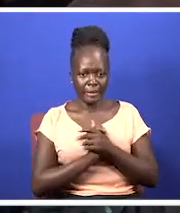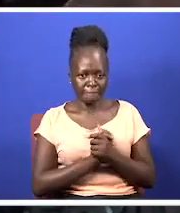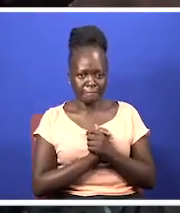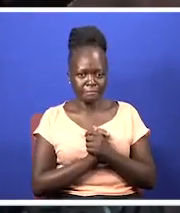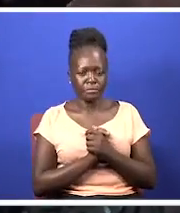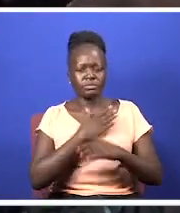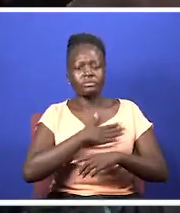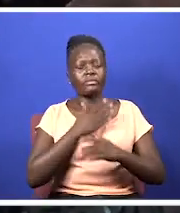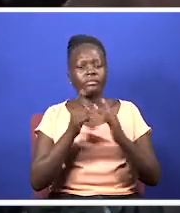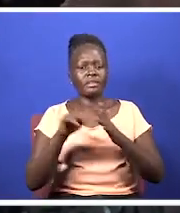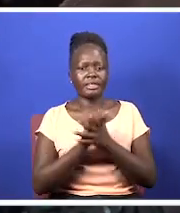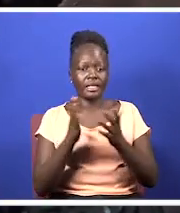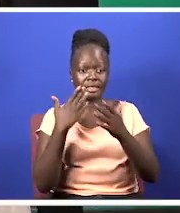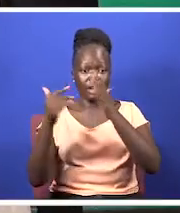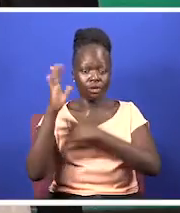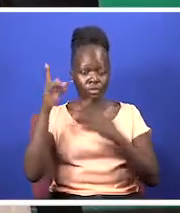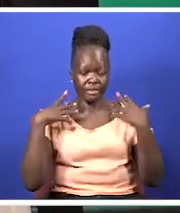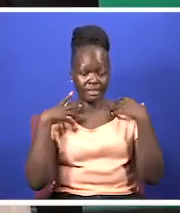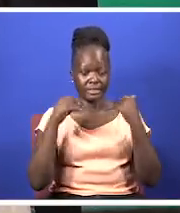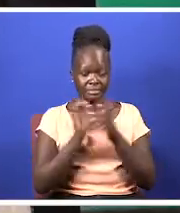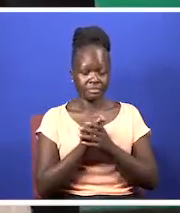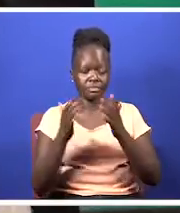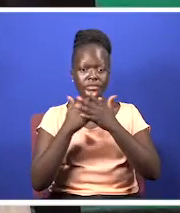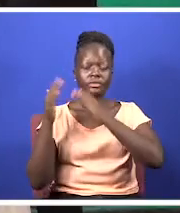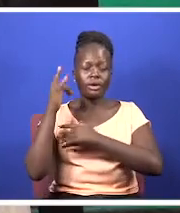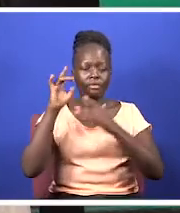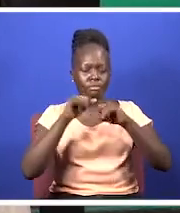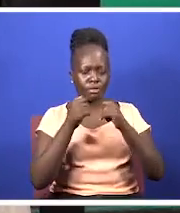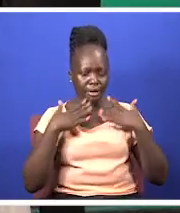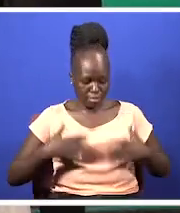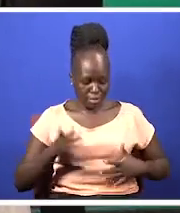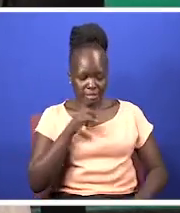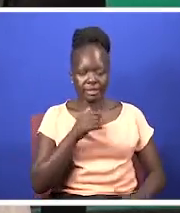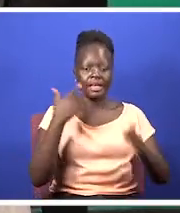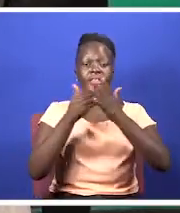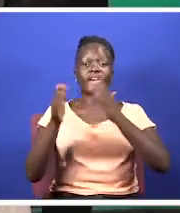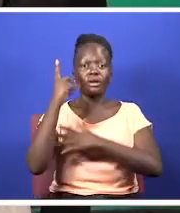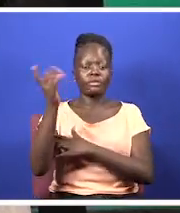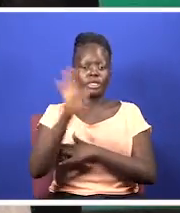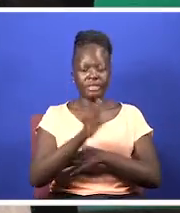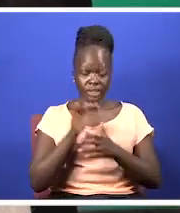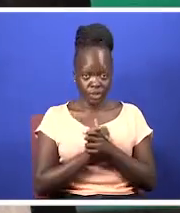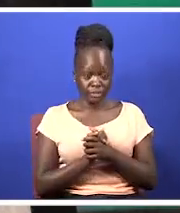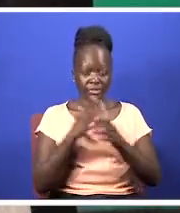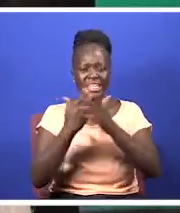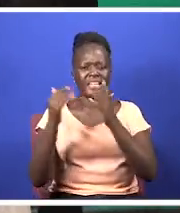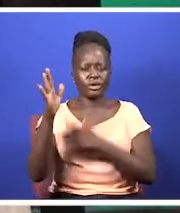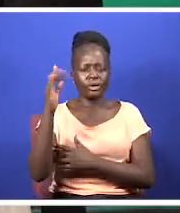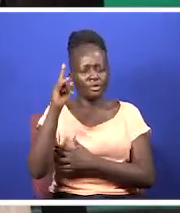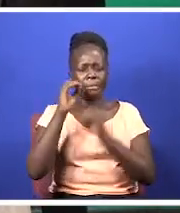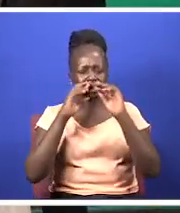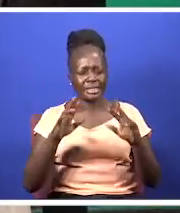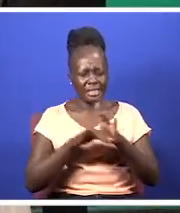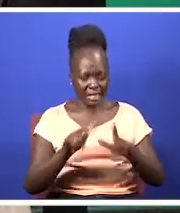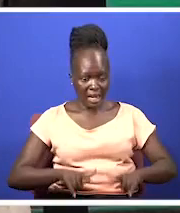Lord? Come on, begin to thank God for healing. Thank God for his broken body. Thank God for restoration. Thank God for